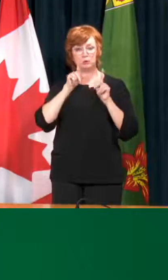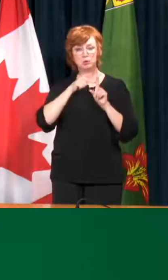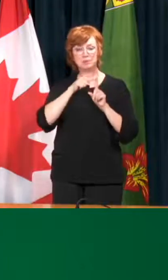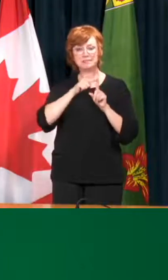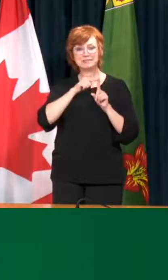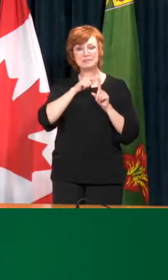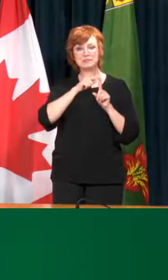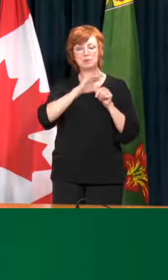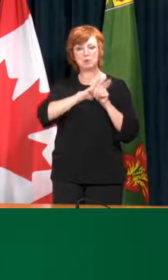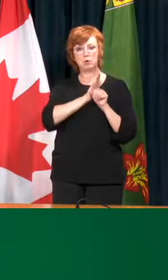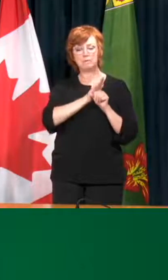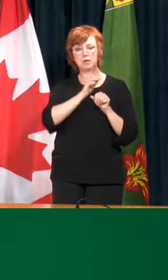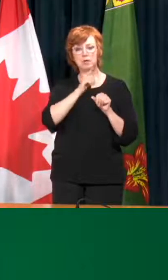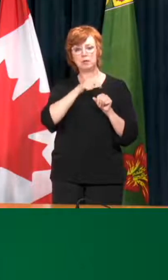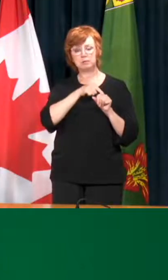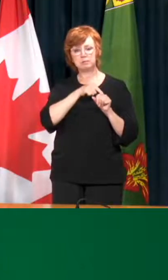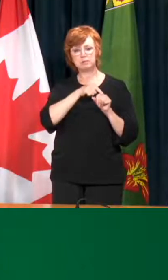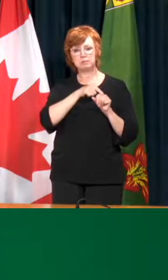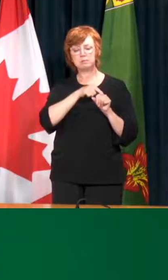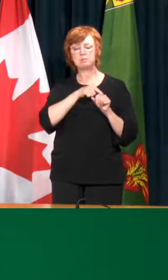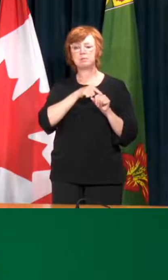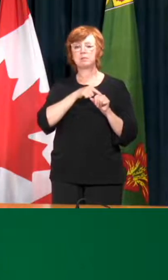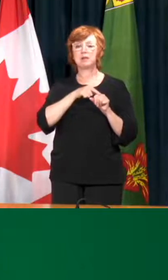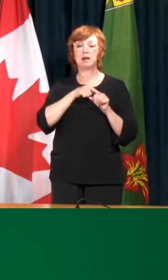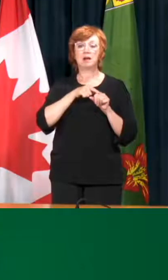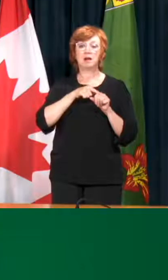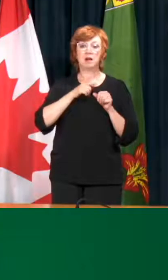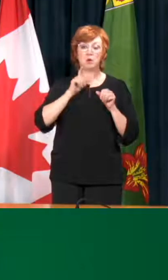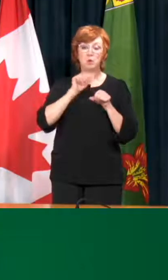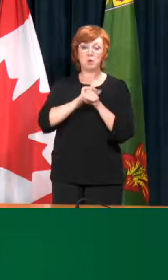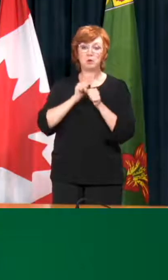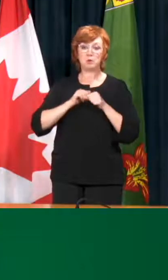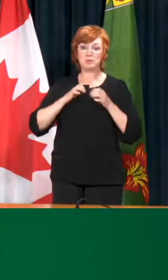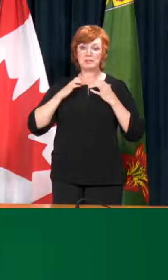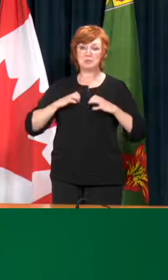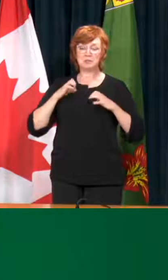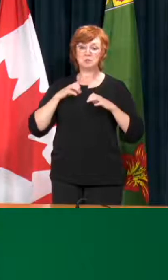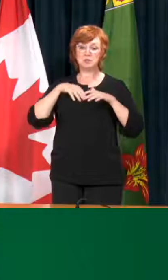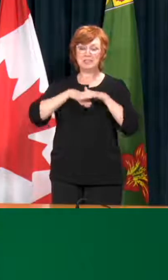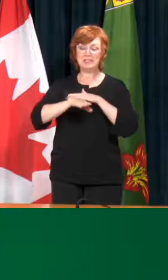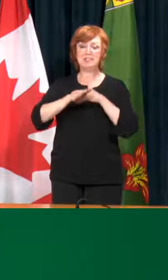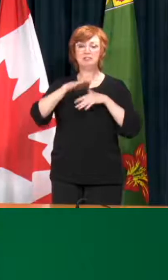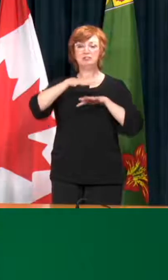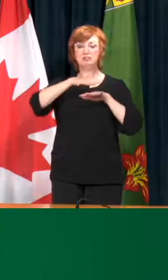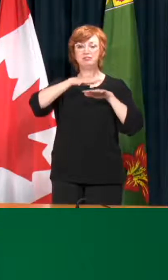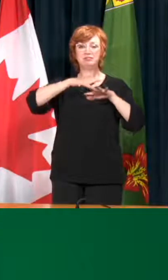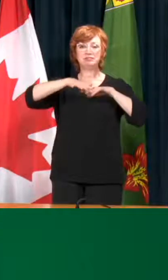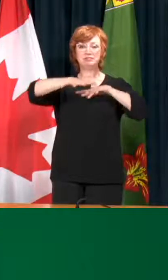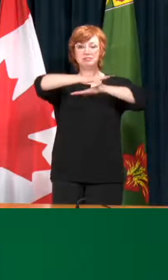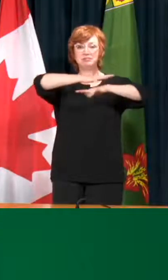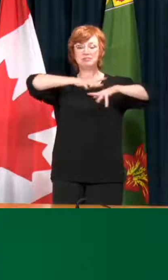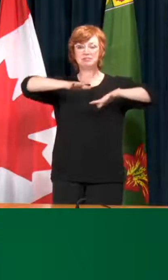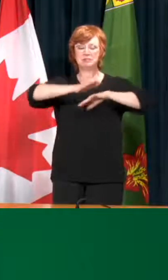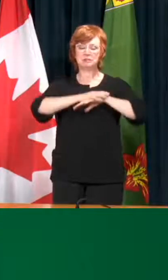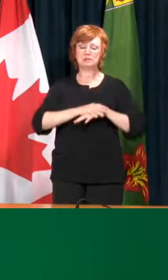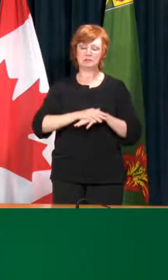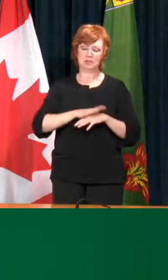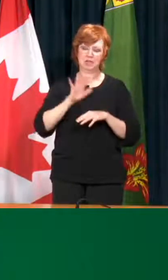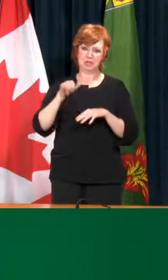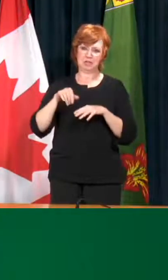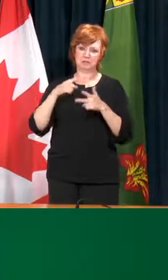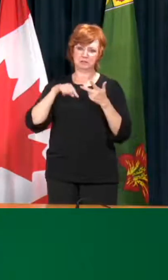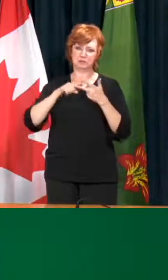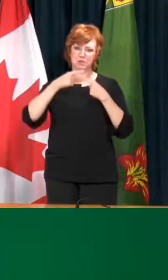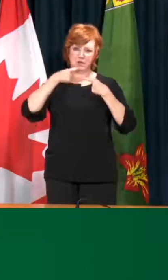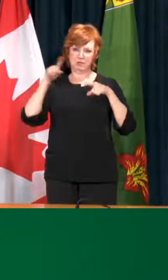service announcement is given, and that's just to say that potentially if you went to these businesses on these dates because